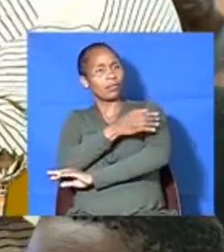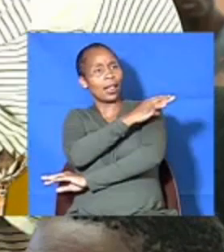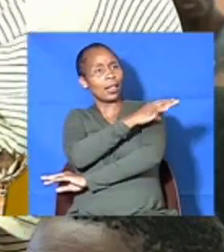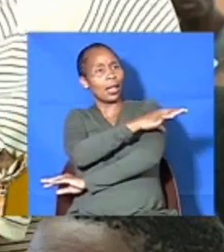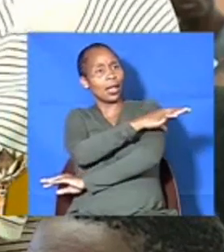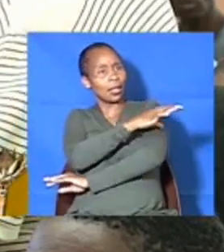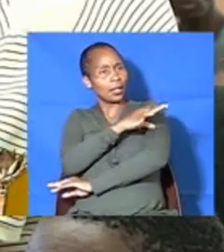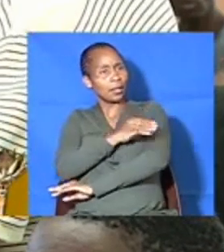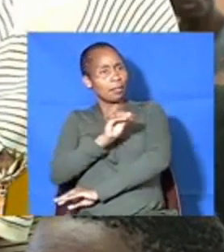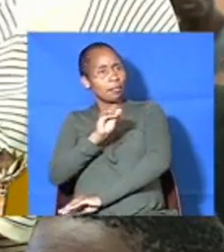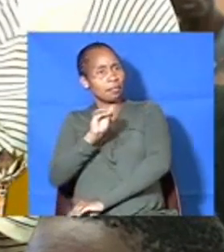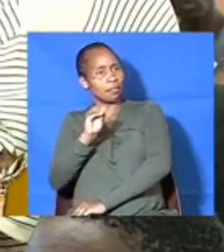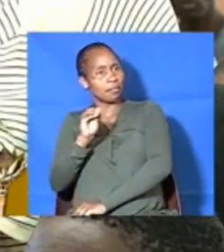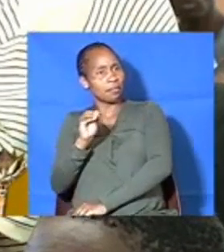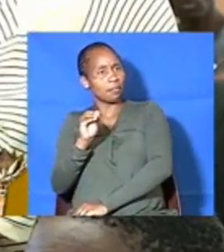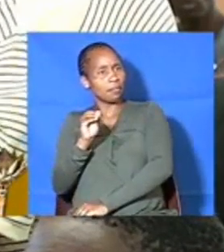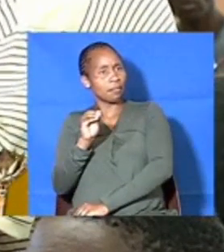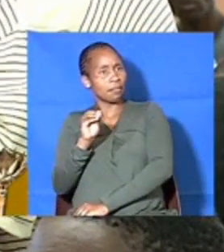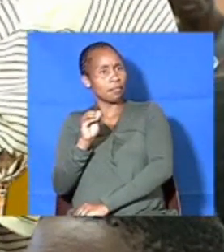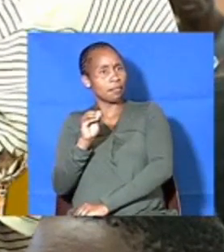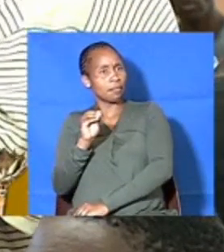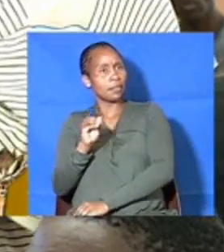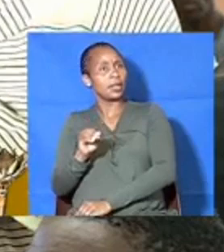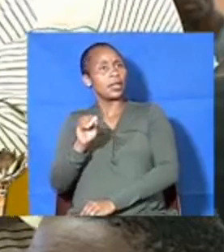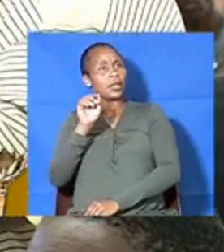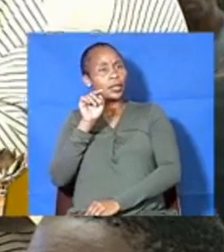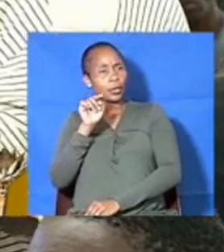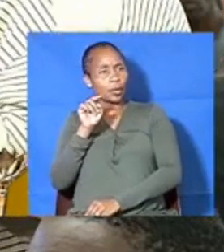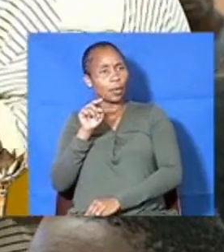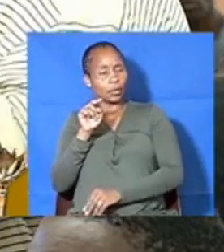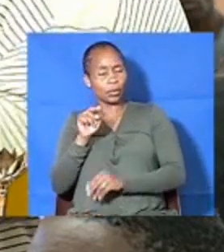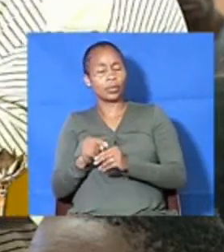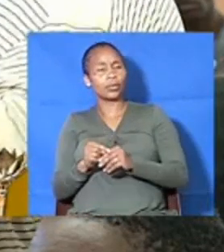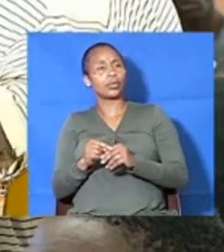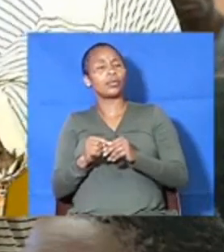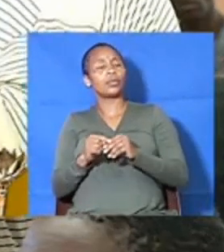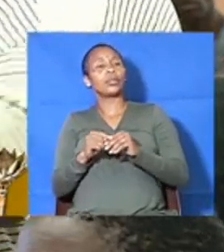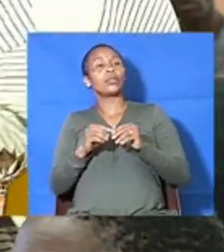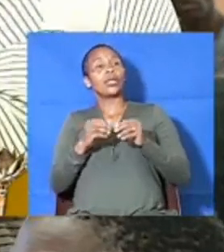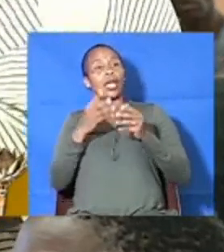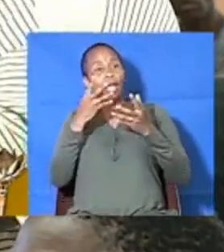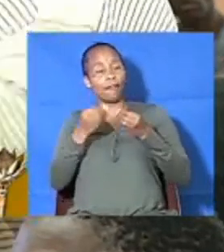come, heart blazing and indicate that there's no such.